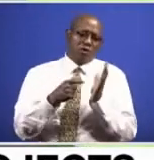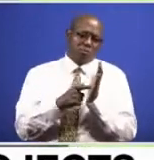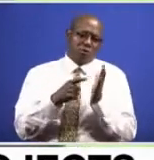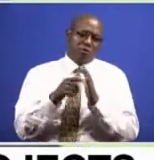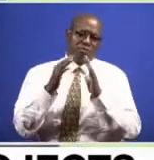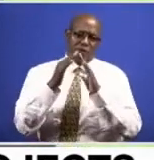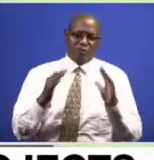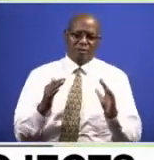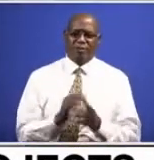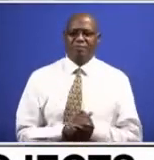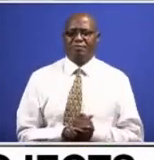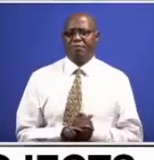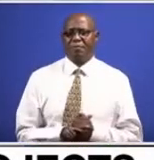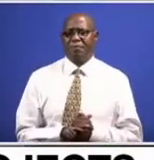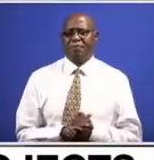housing.